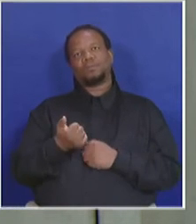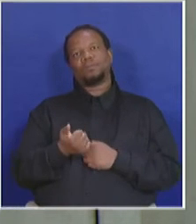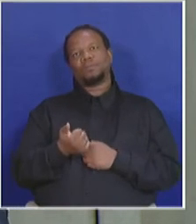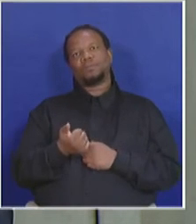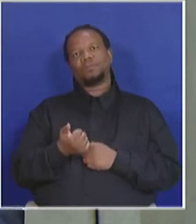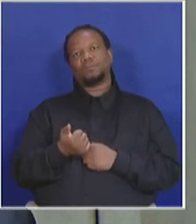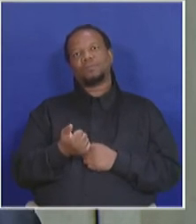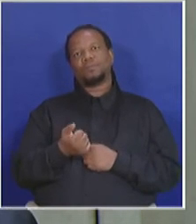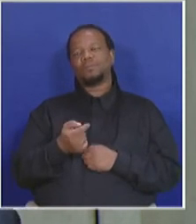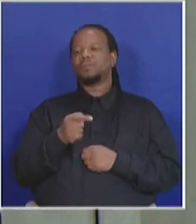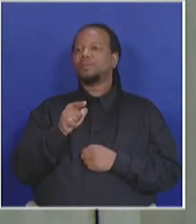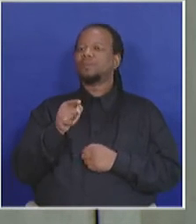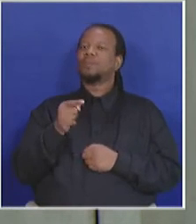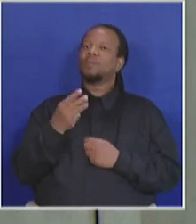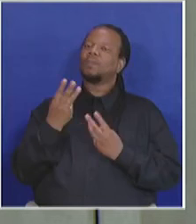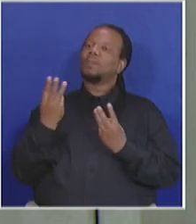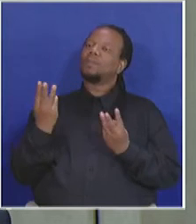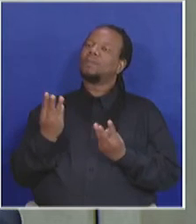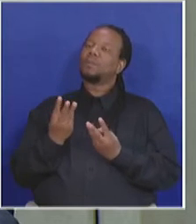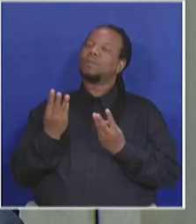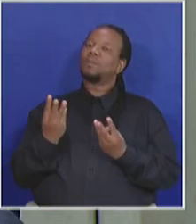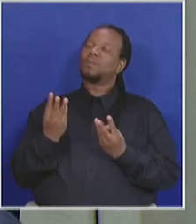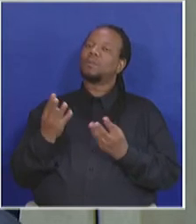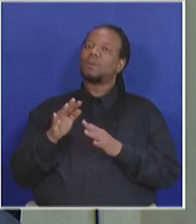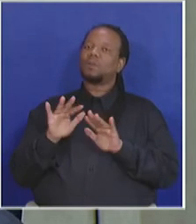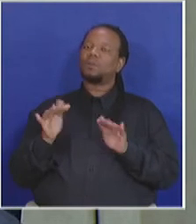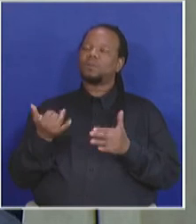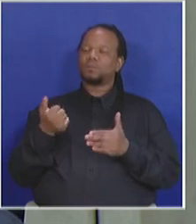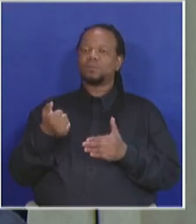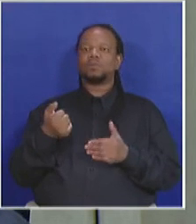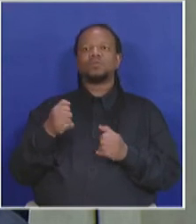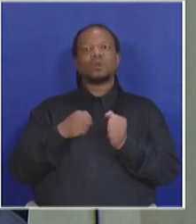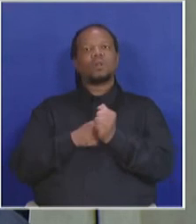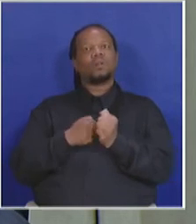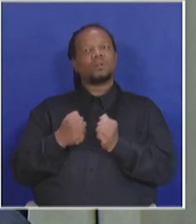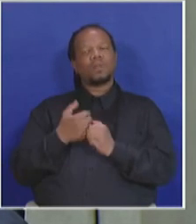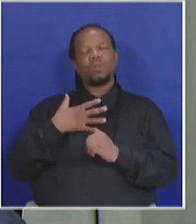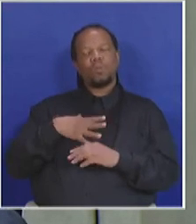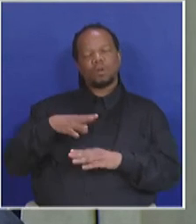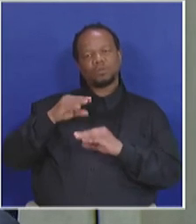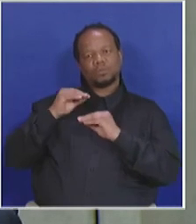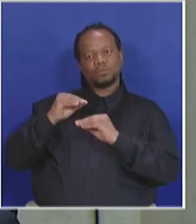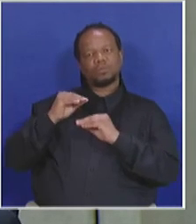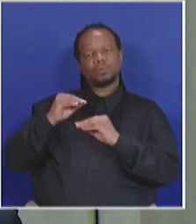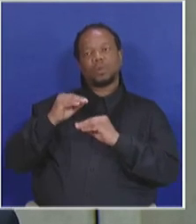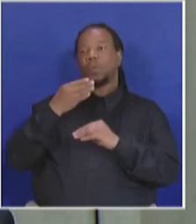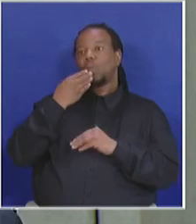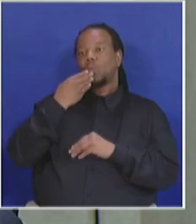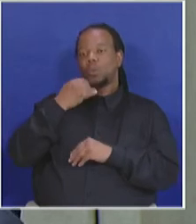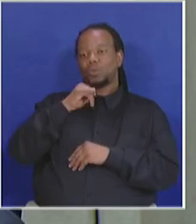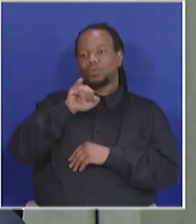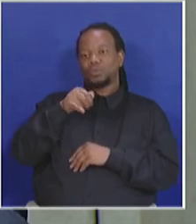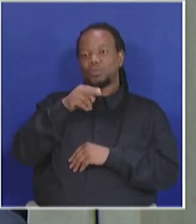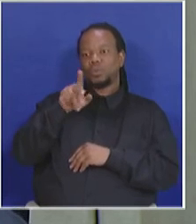How public infrastructure addresses triple challenge. Just to educate a little bit to Honorable Julius.